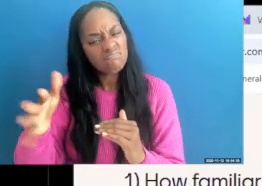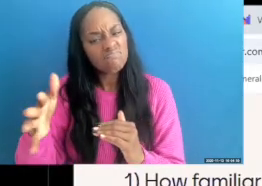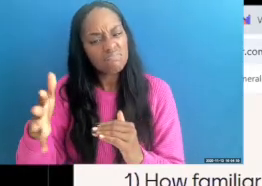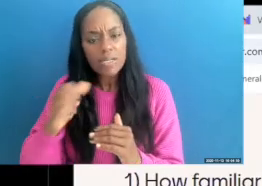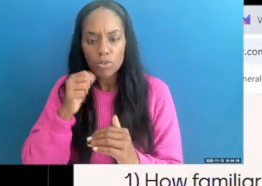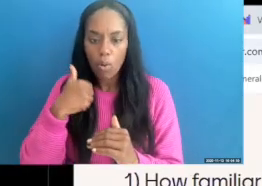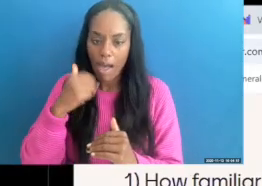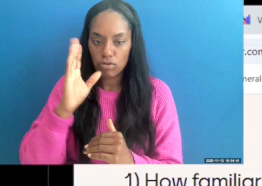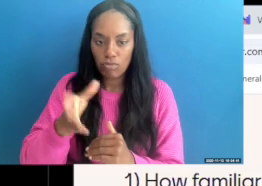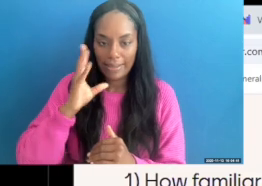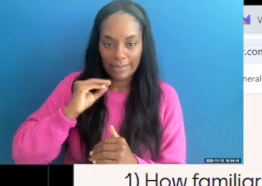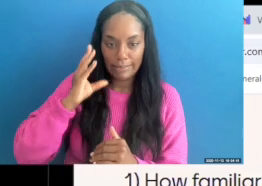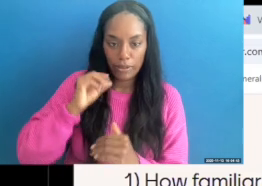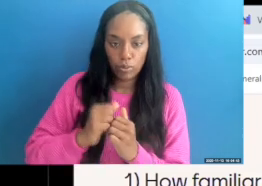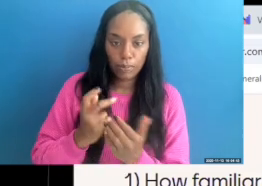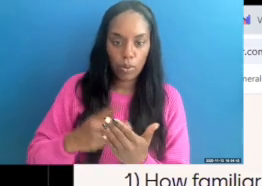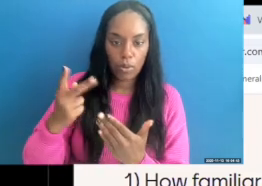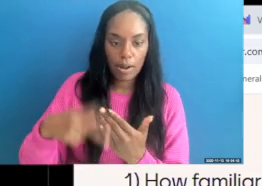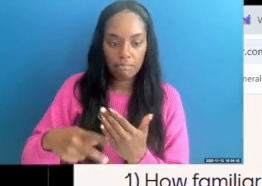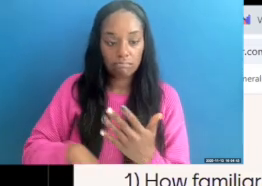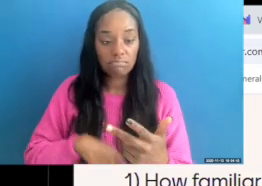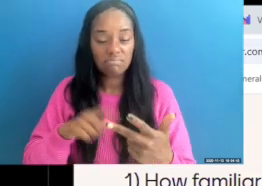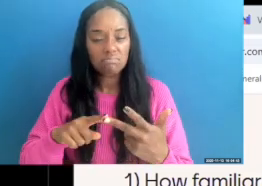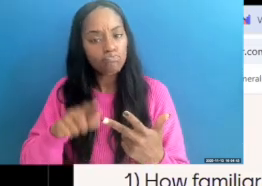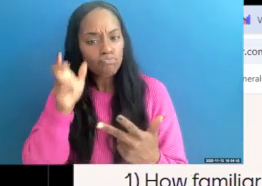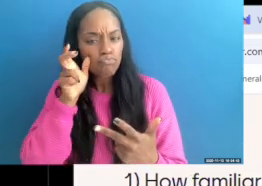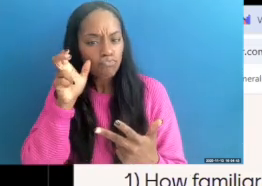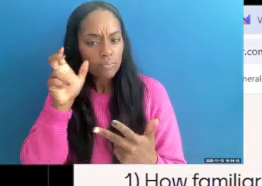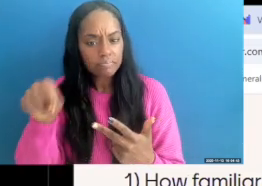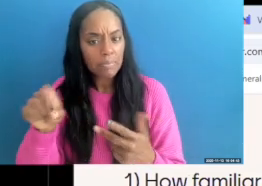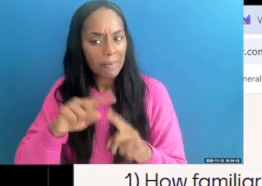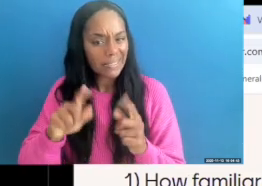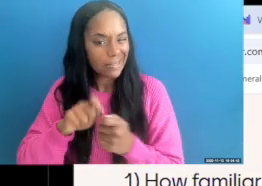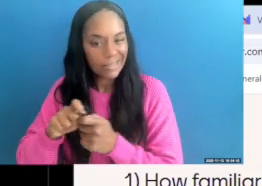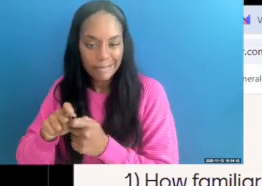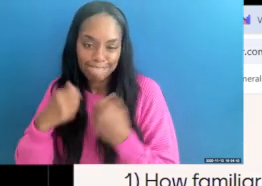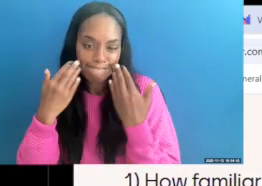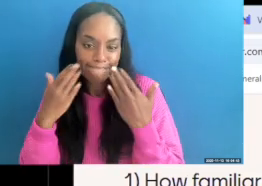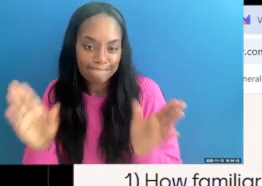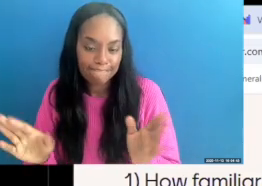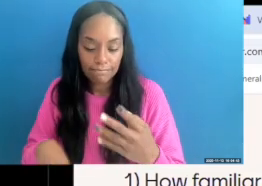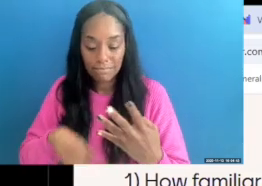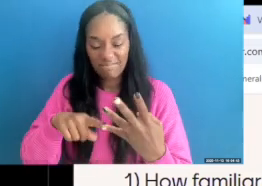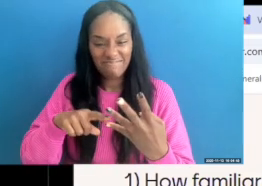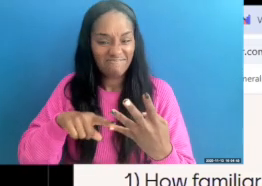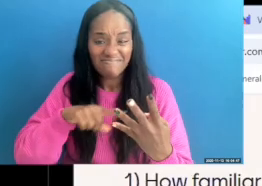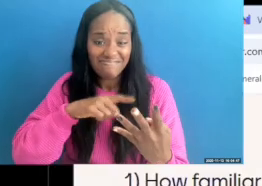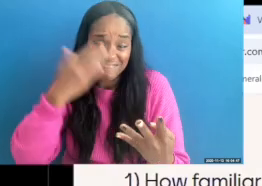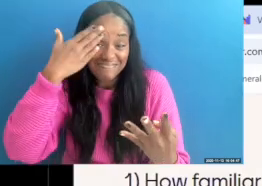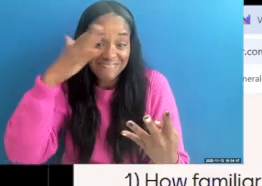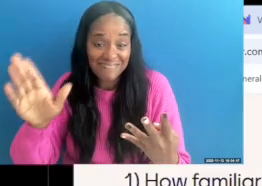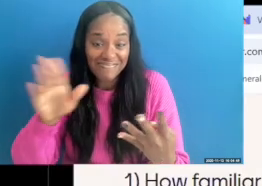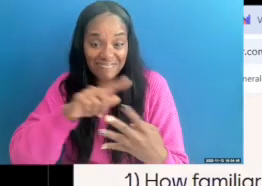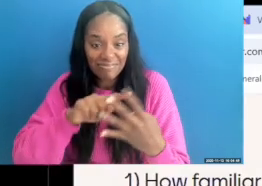but don't have direct experience with the programs. Heard of them, but not sure of details, or not familiar at